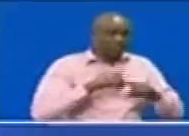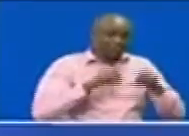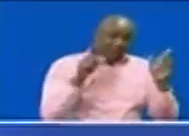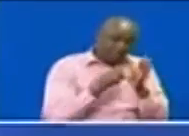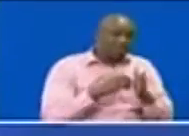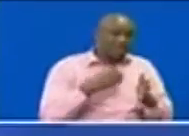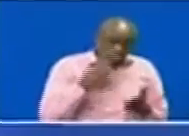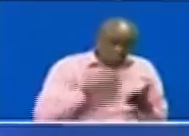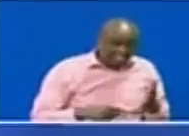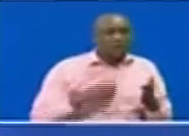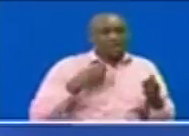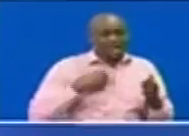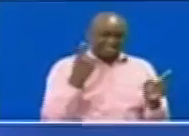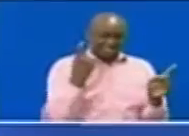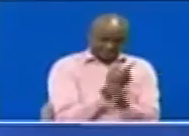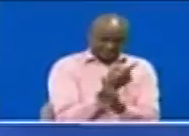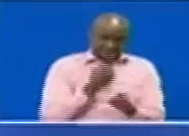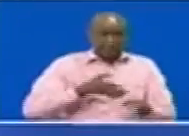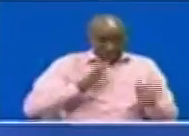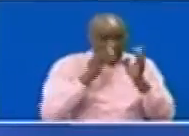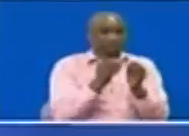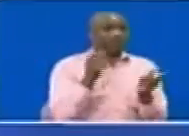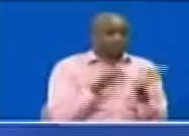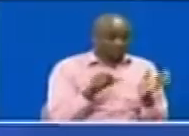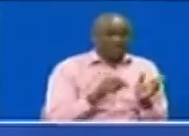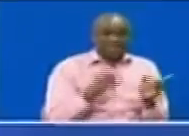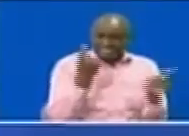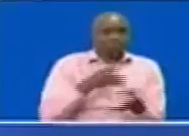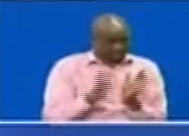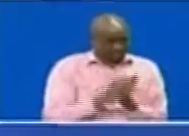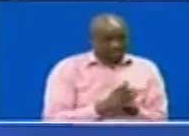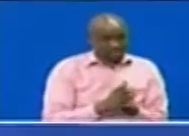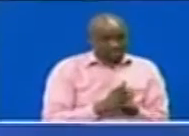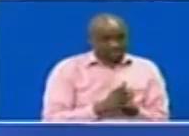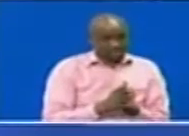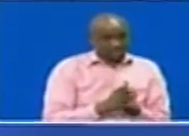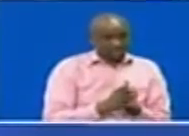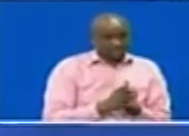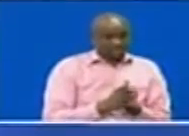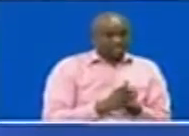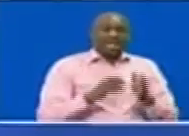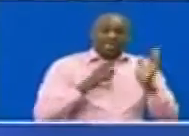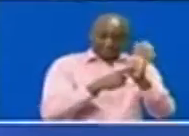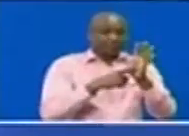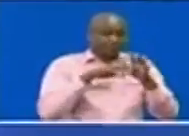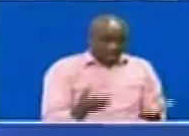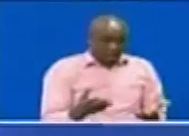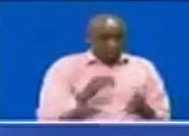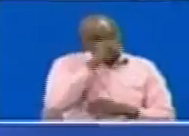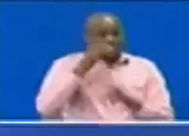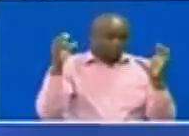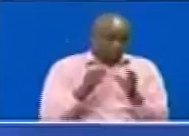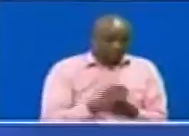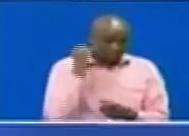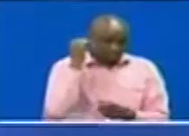have is all this multifaceted way of doing things, right? And if given the issue, the example, for instance, of the